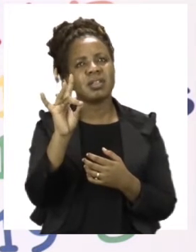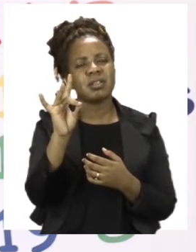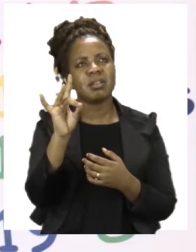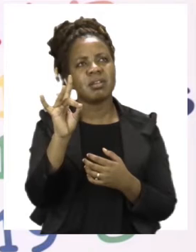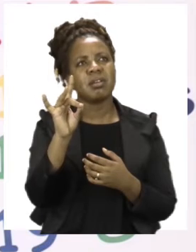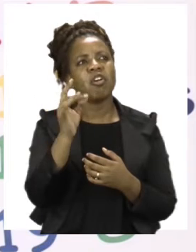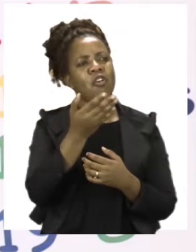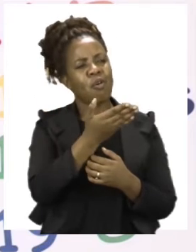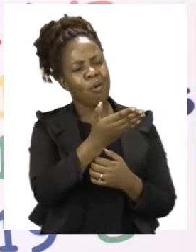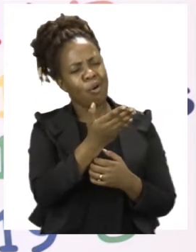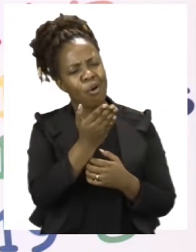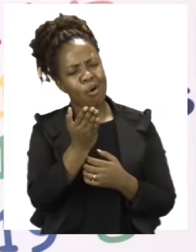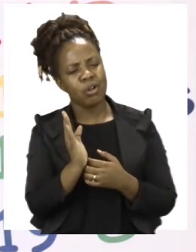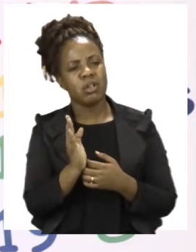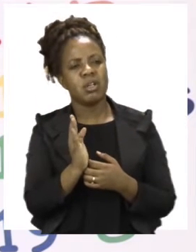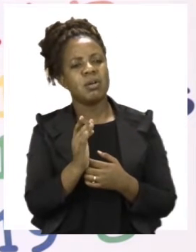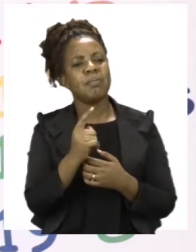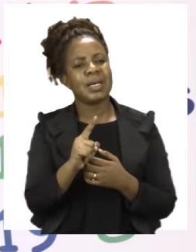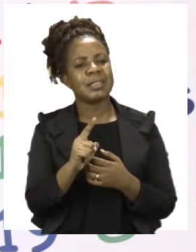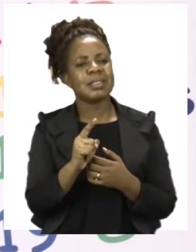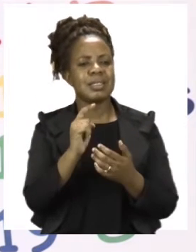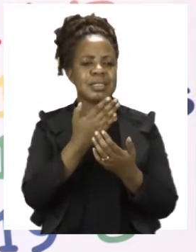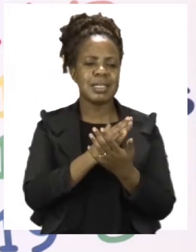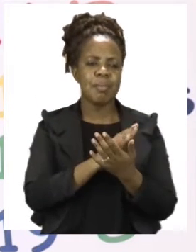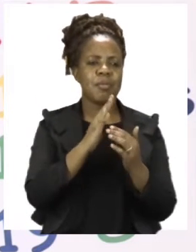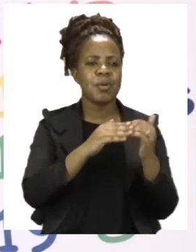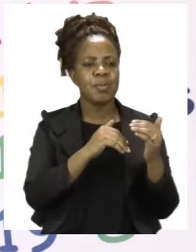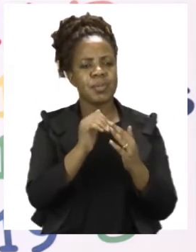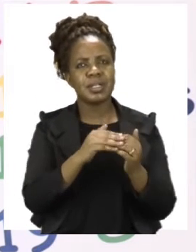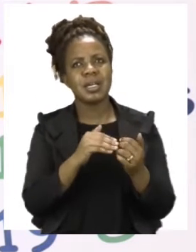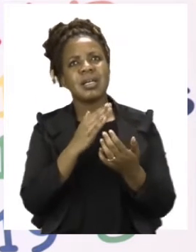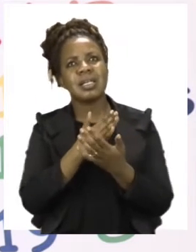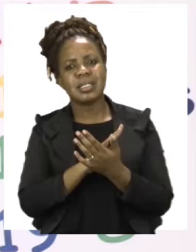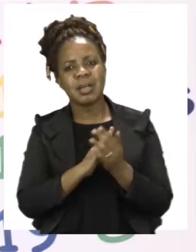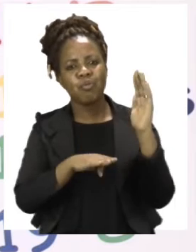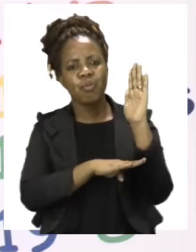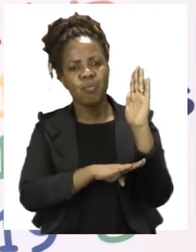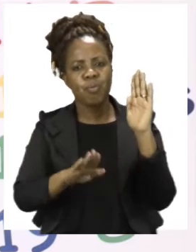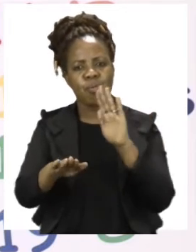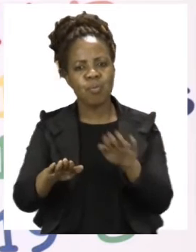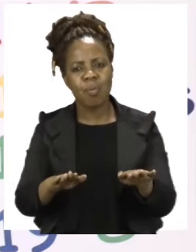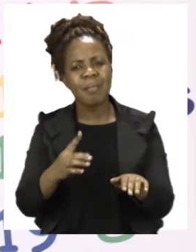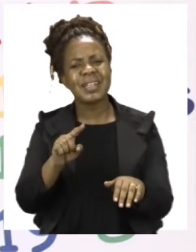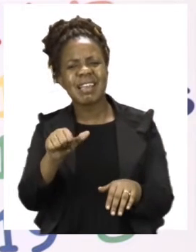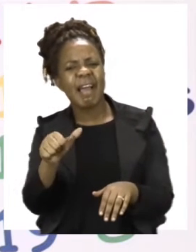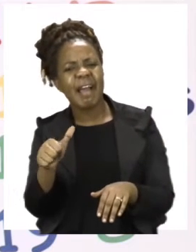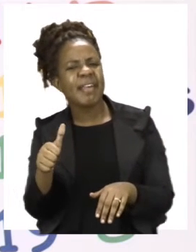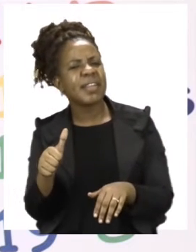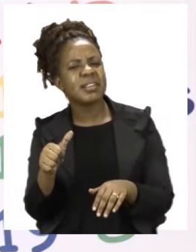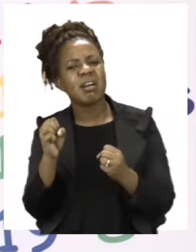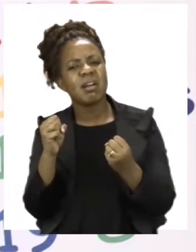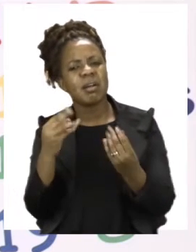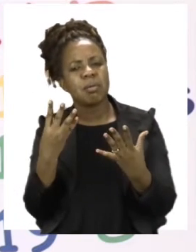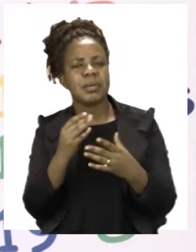not builders or tilers? So that is what we want to find. So the first thing we're going